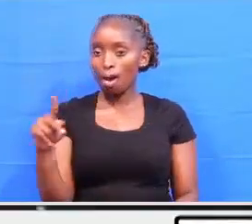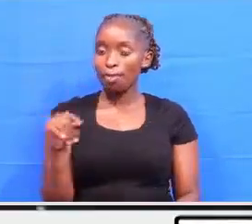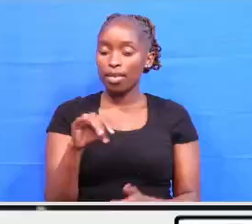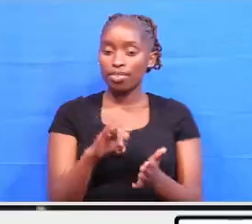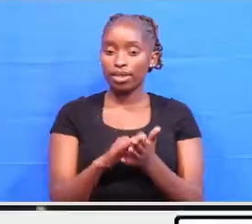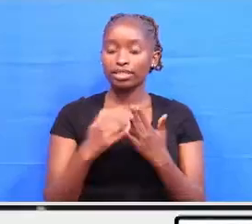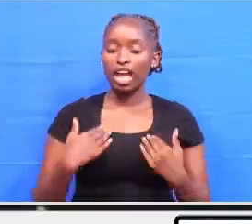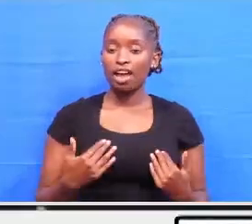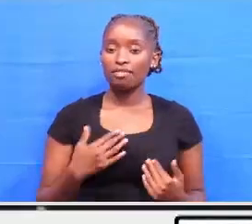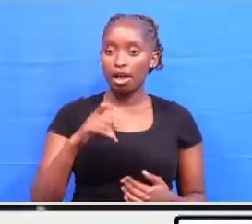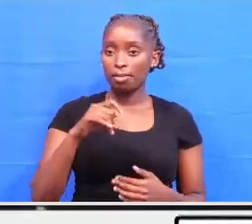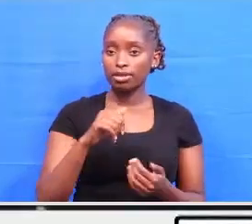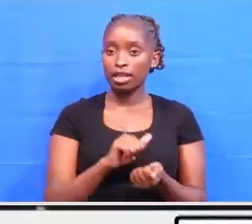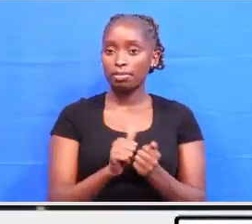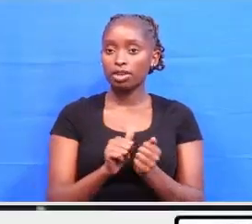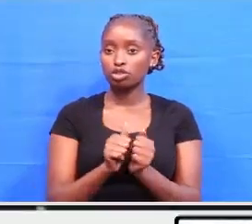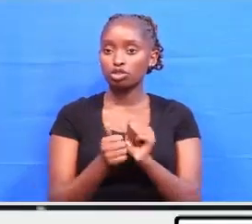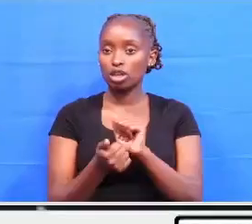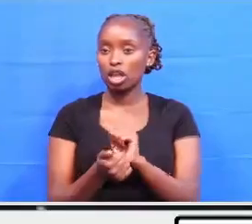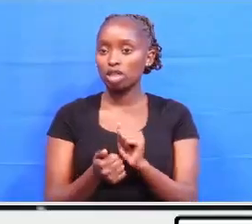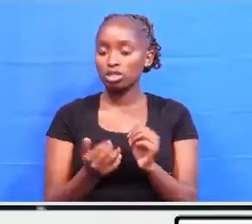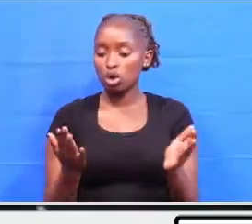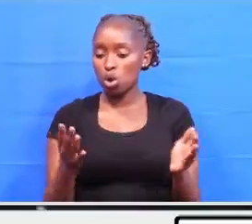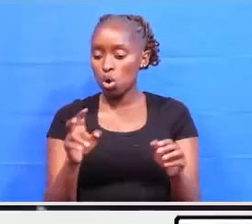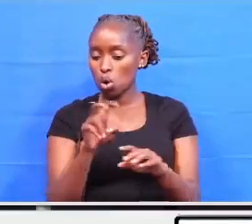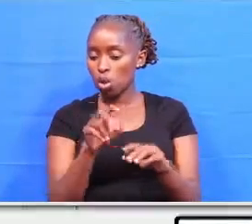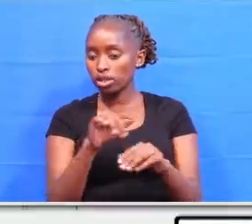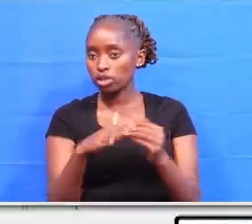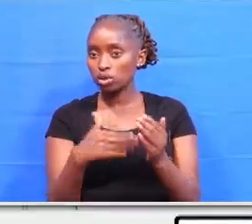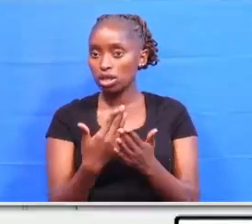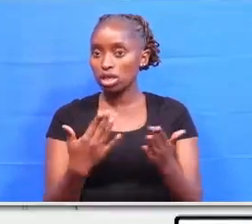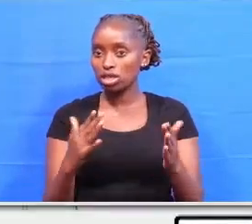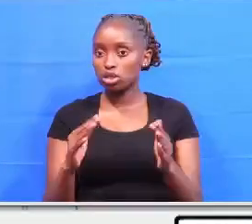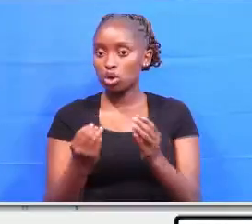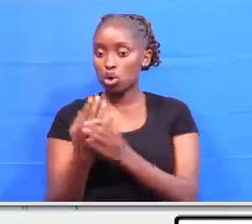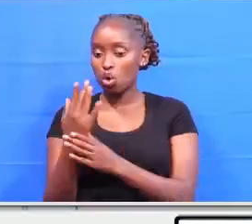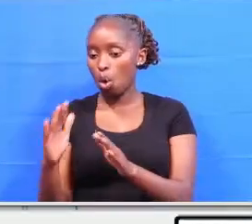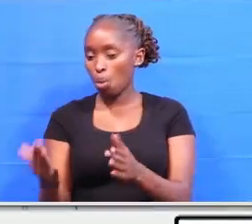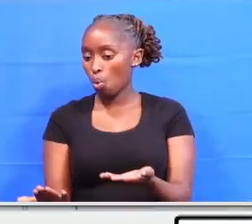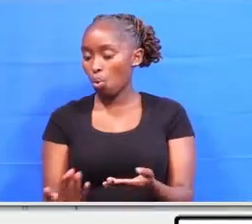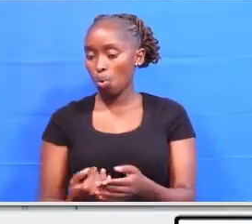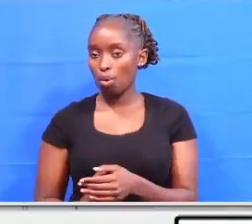that, you know, things are changing. Where do you see this trend going?